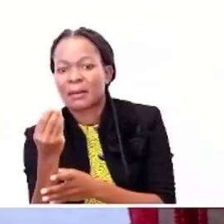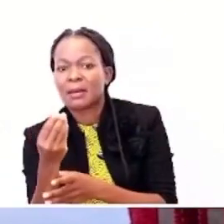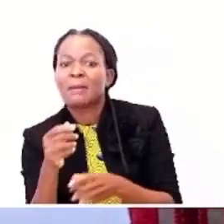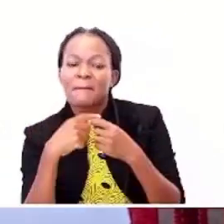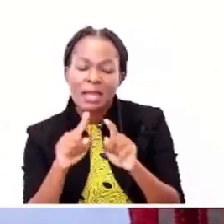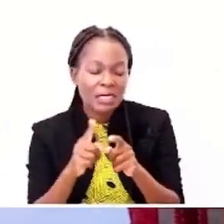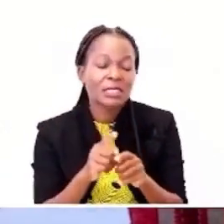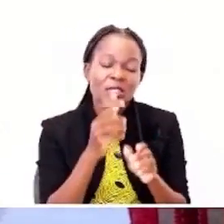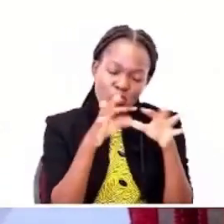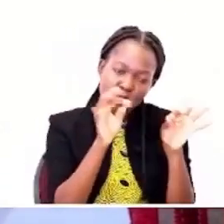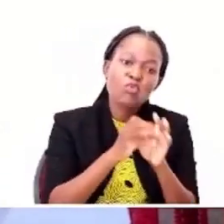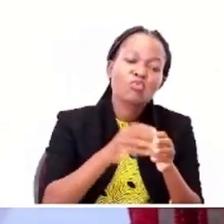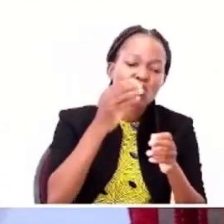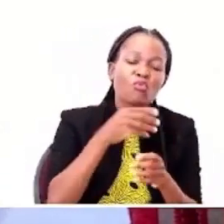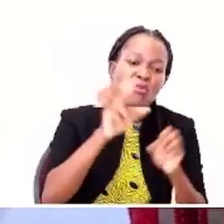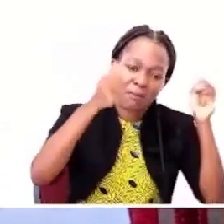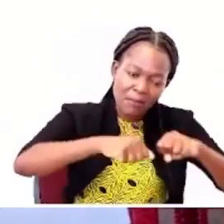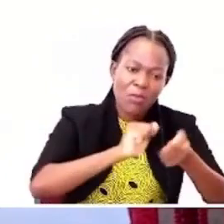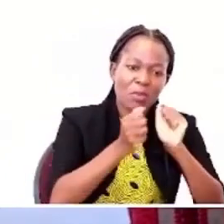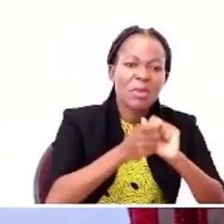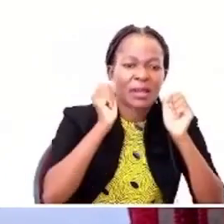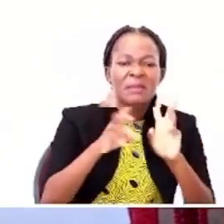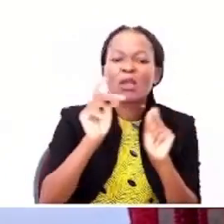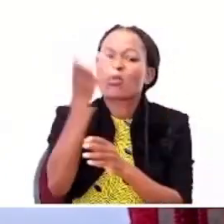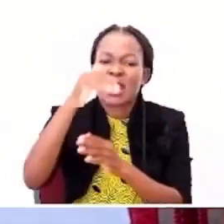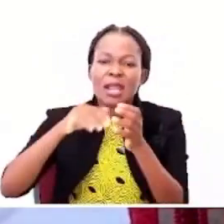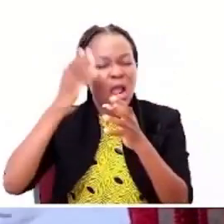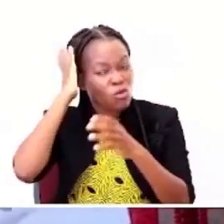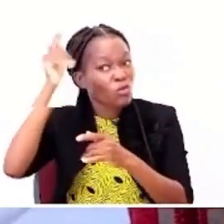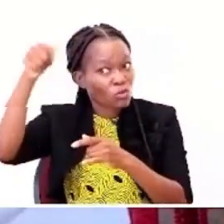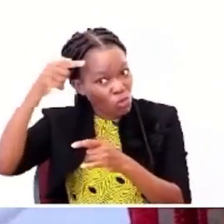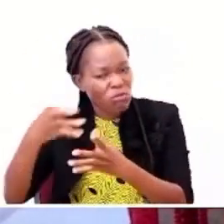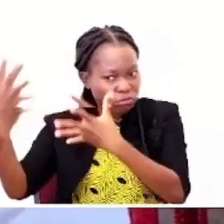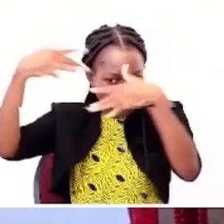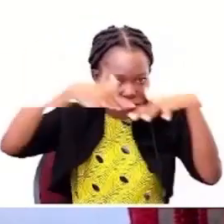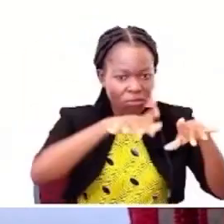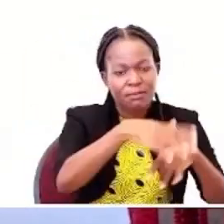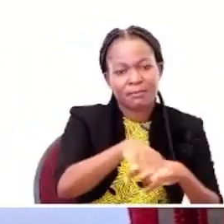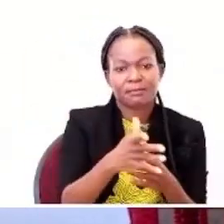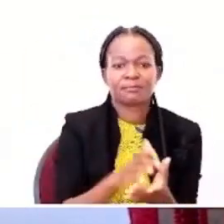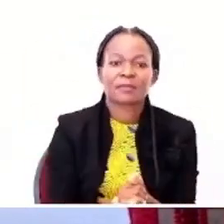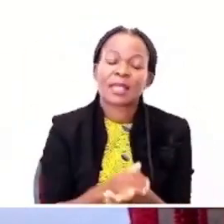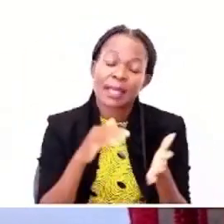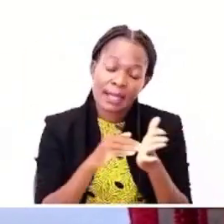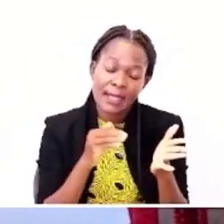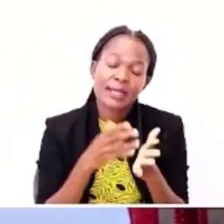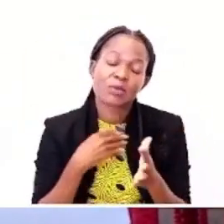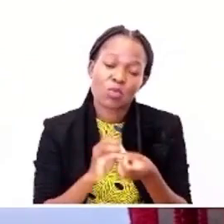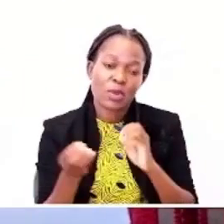by others and the polluter is supposed to pay. And related to that, we're increasingly